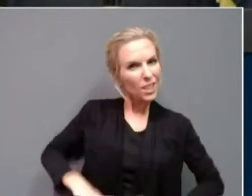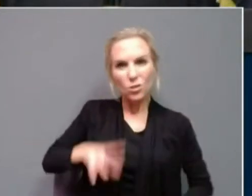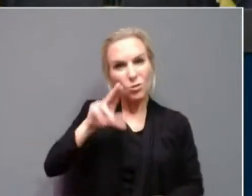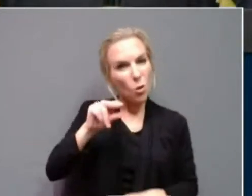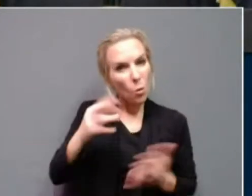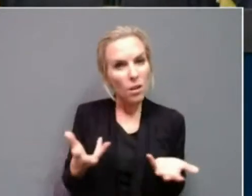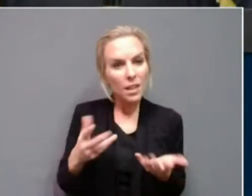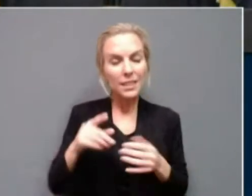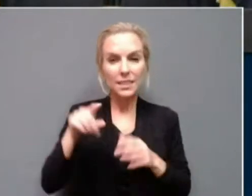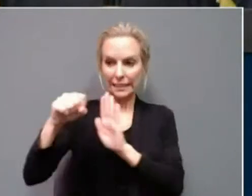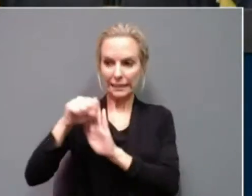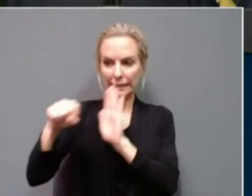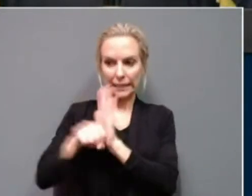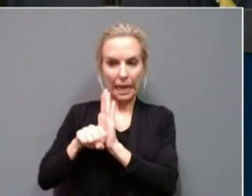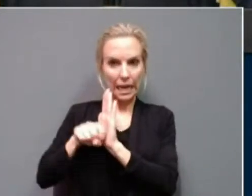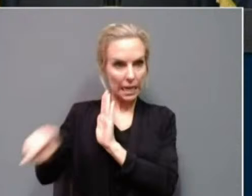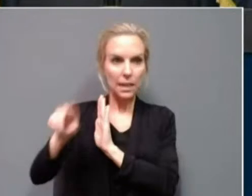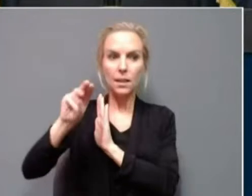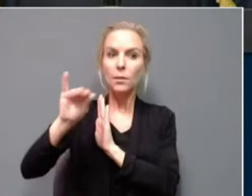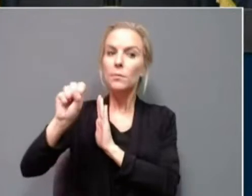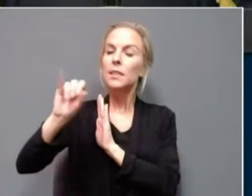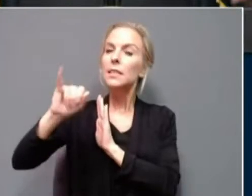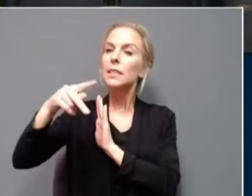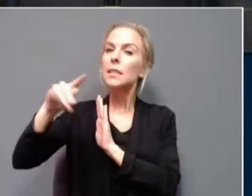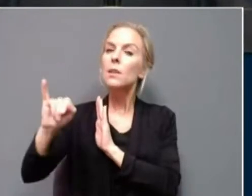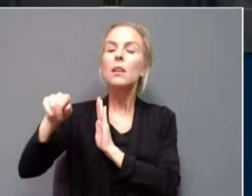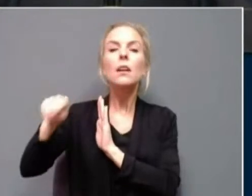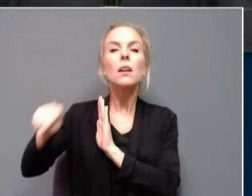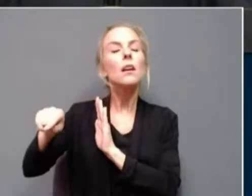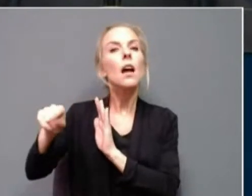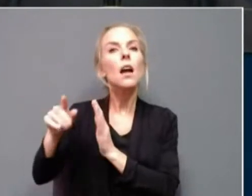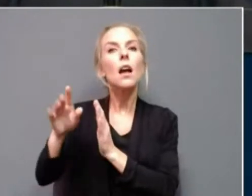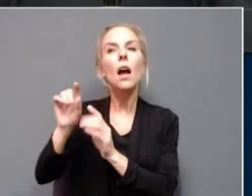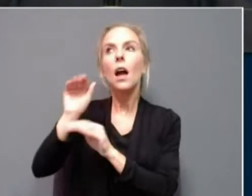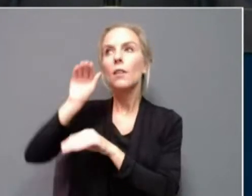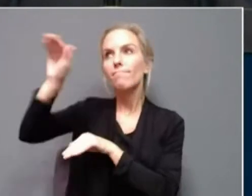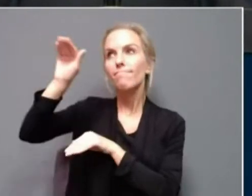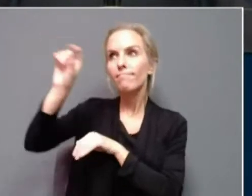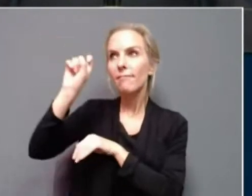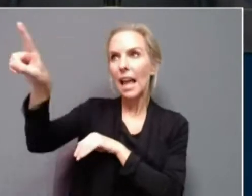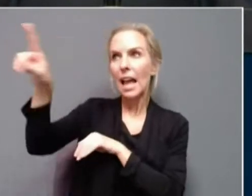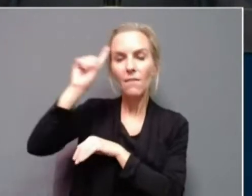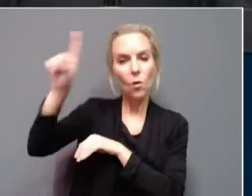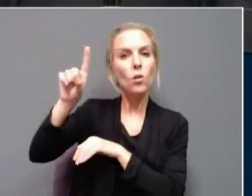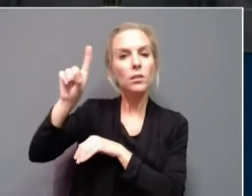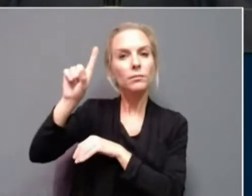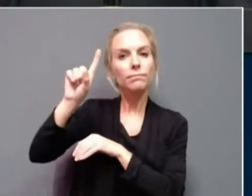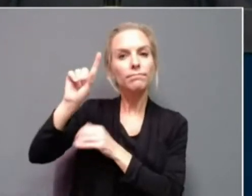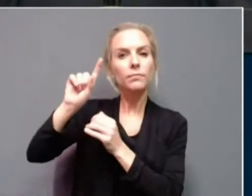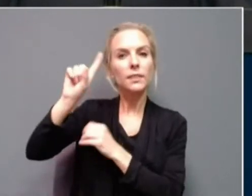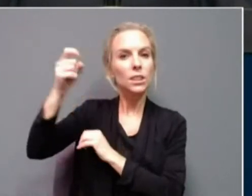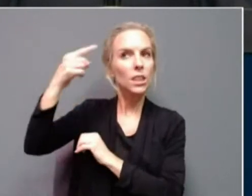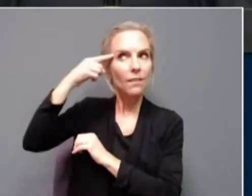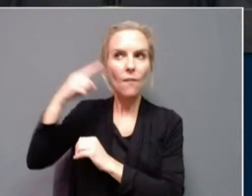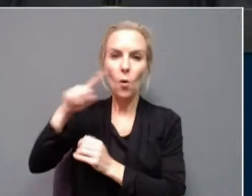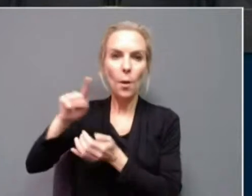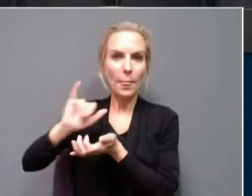just asked the federal government for that big medical boat that we saw in New